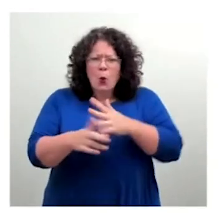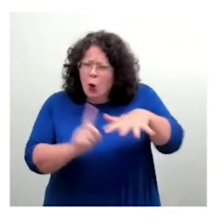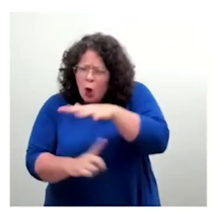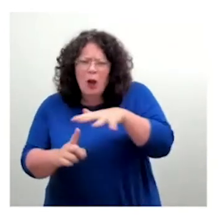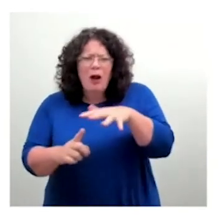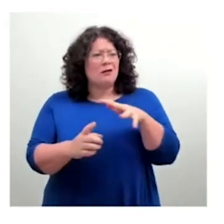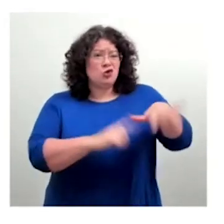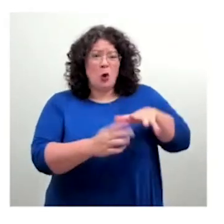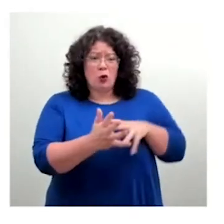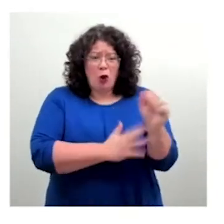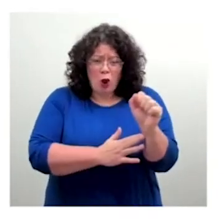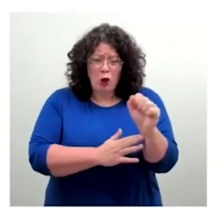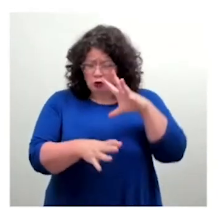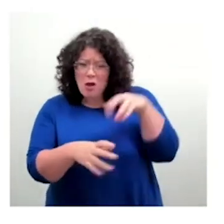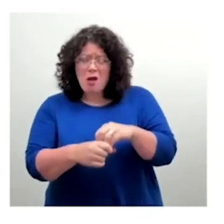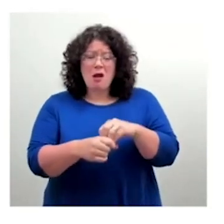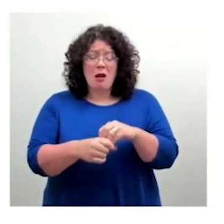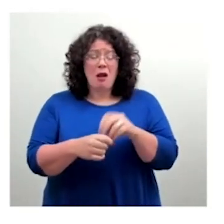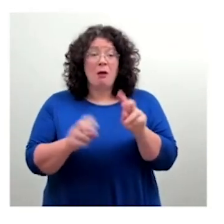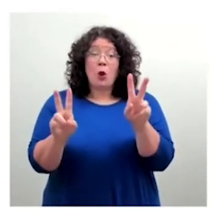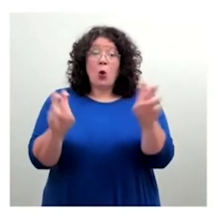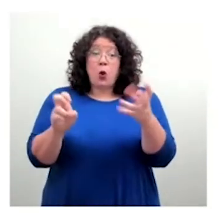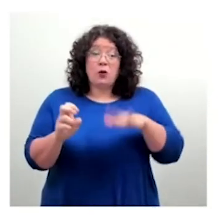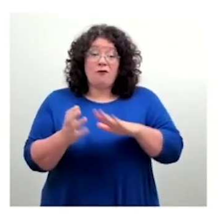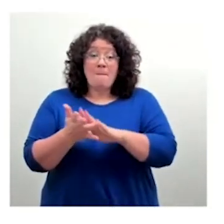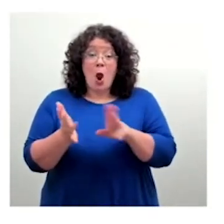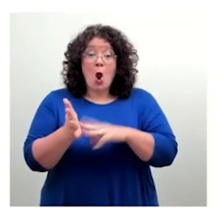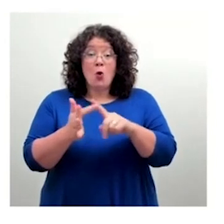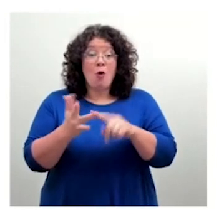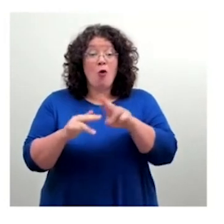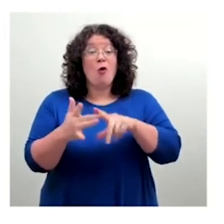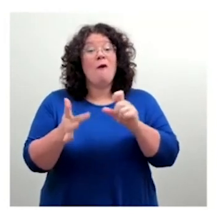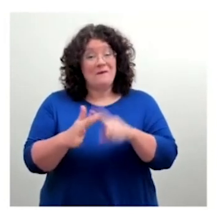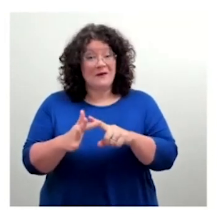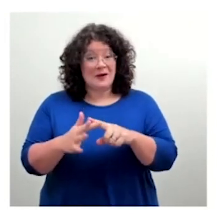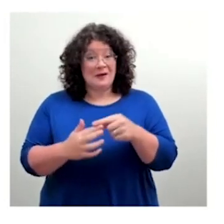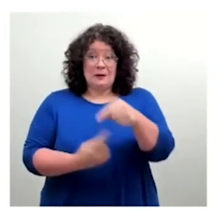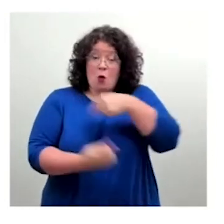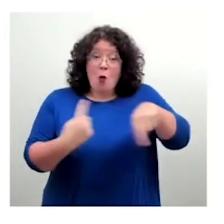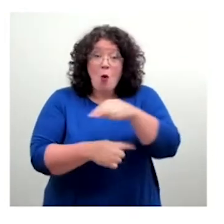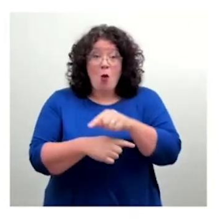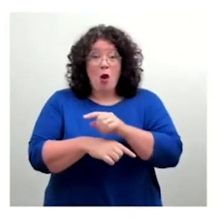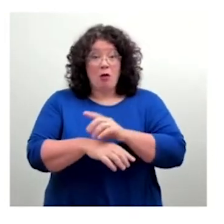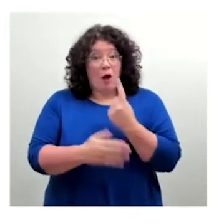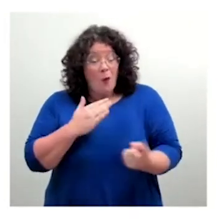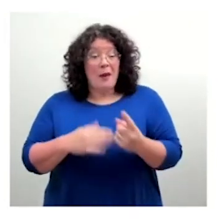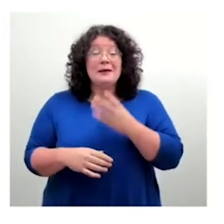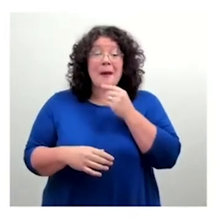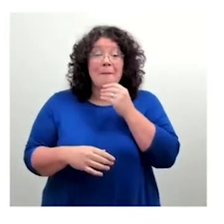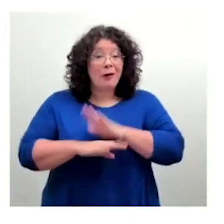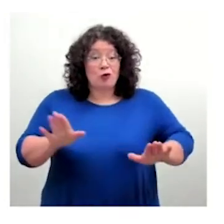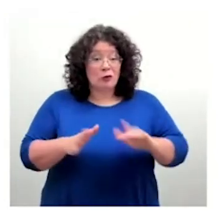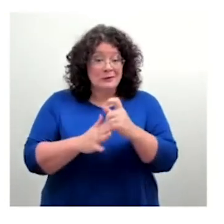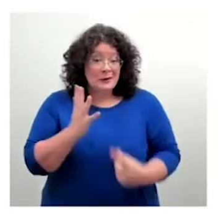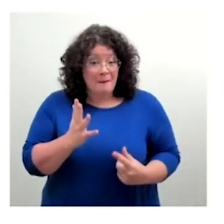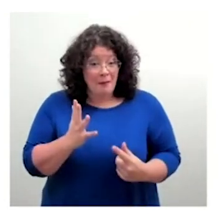happens, do you want to sit there cursing those who didn't take on the shared responsibility of making their service or product accessible? Or do you want